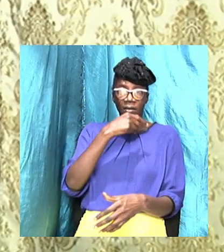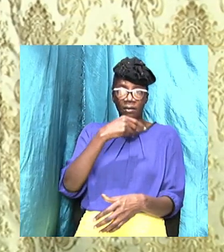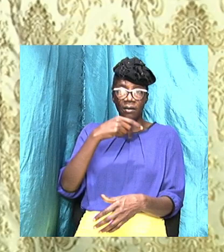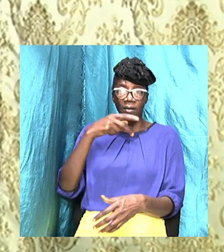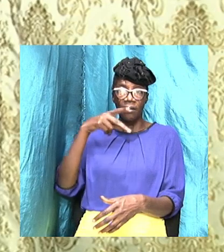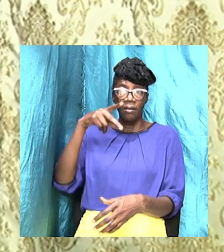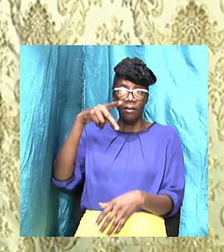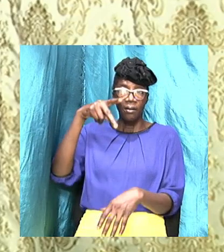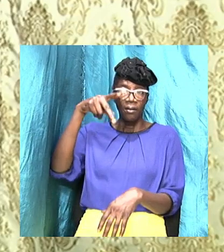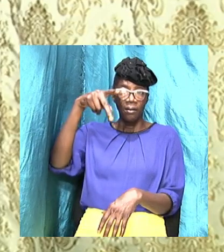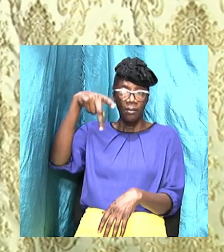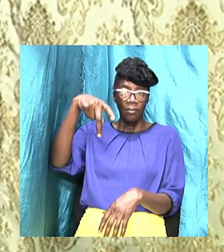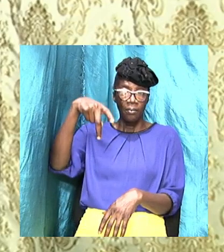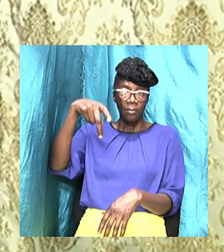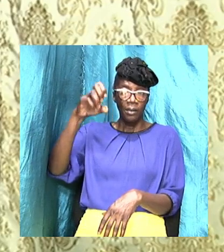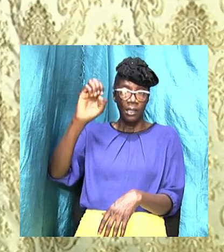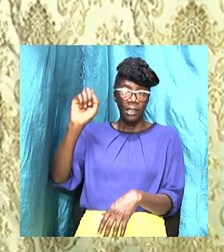1,